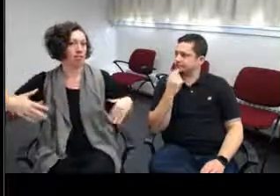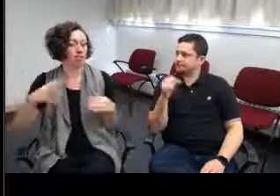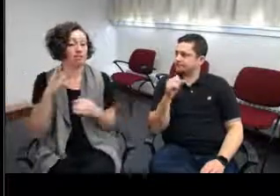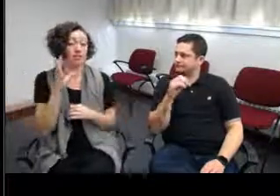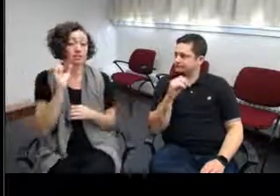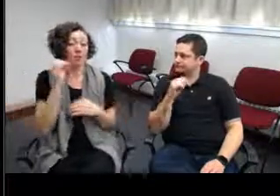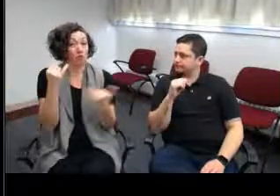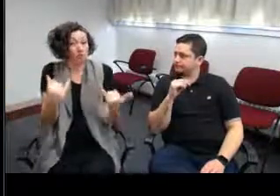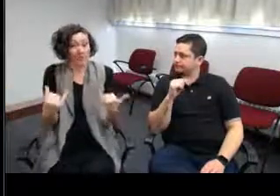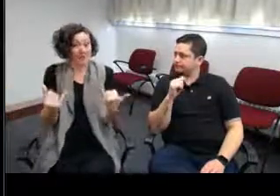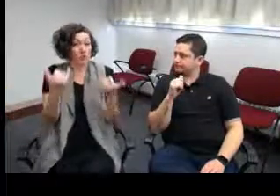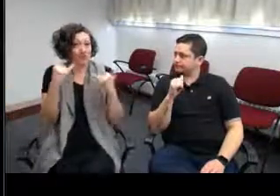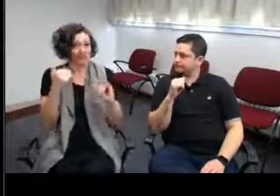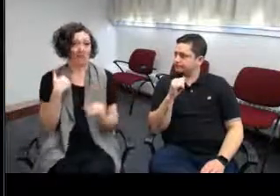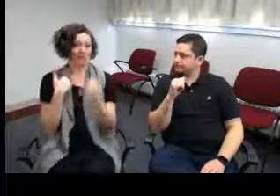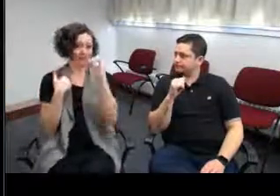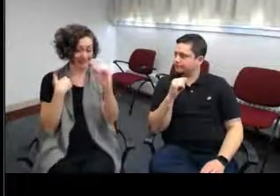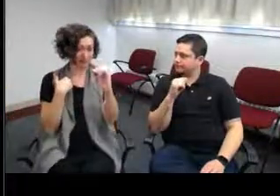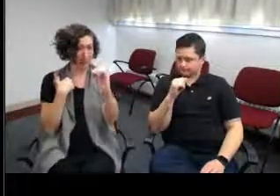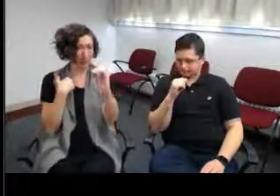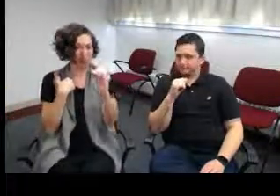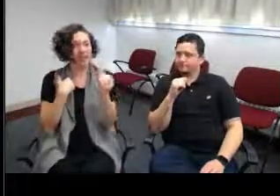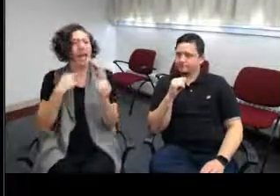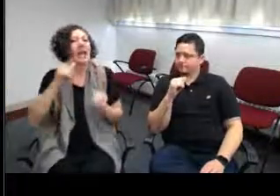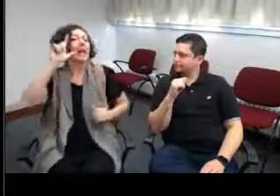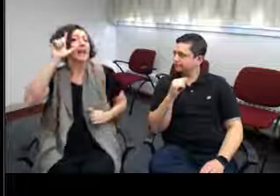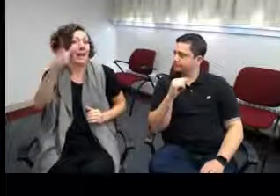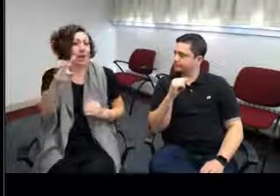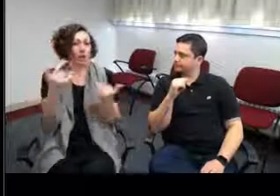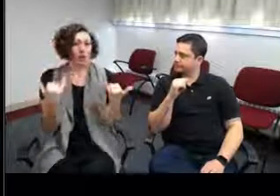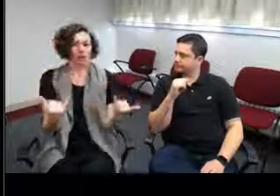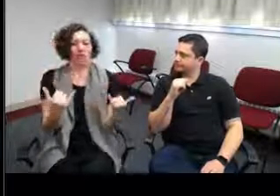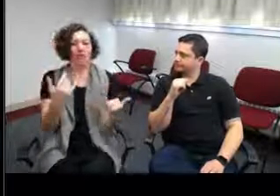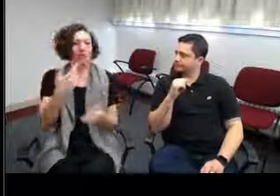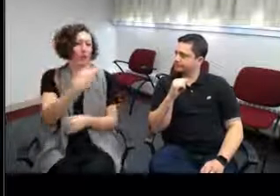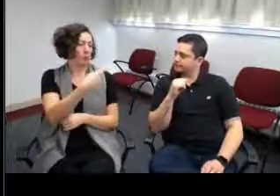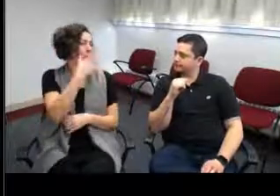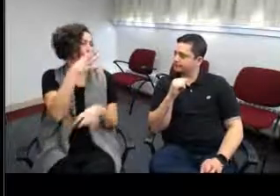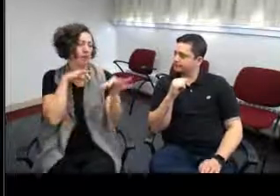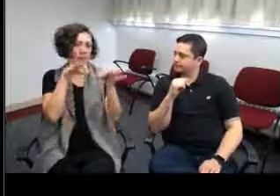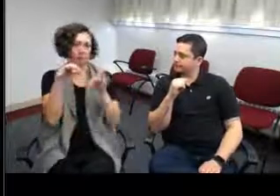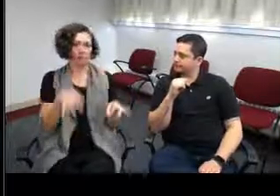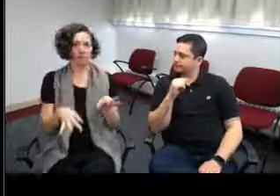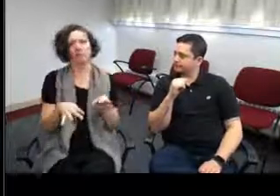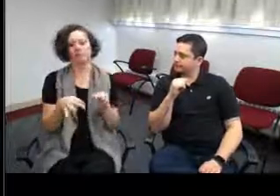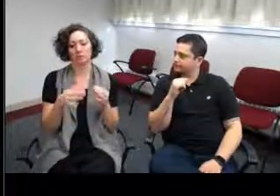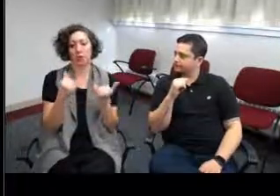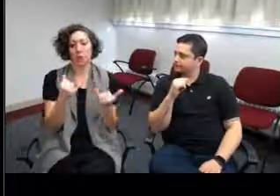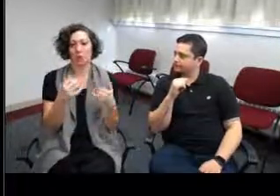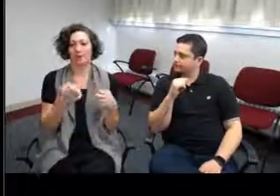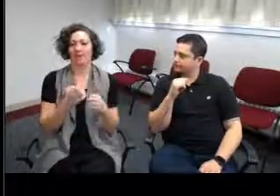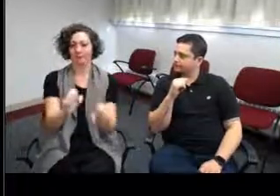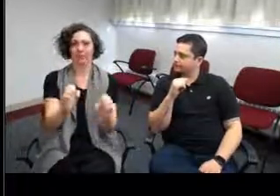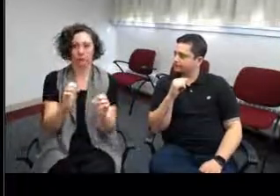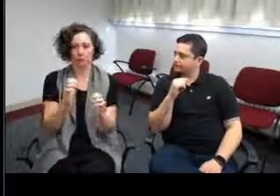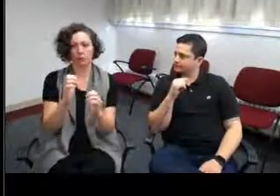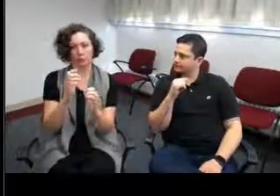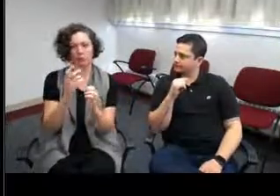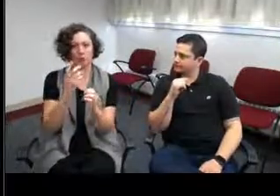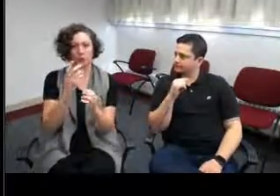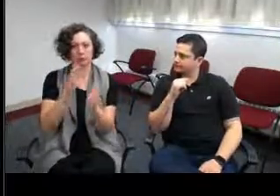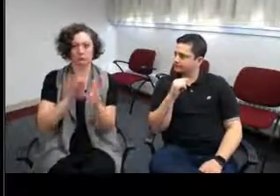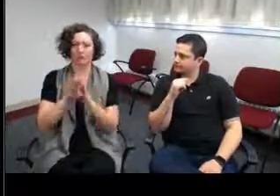develop things for the deaf community, but historically that has not been true. So the answer is 0. We will explain a little bit more